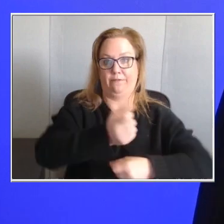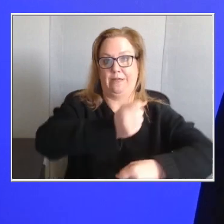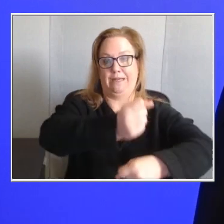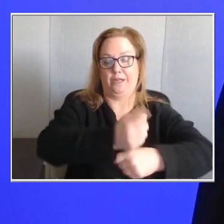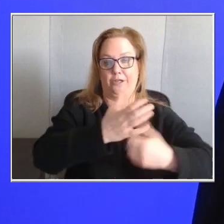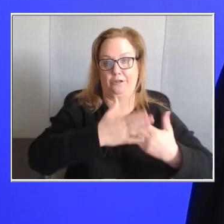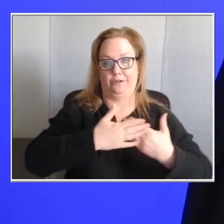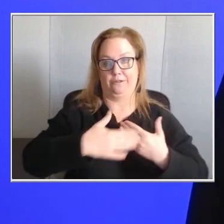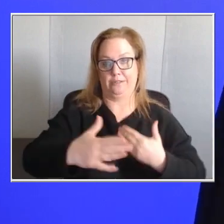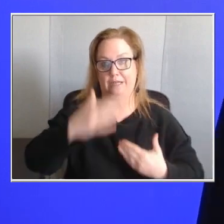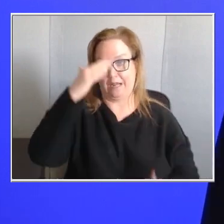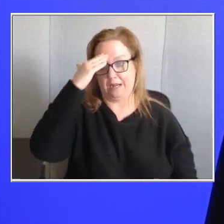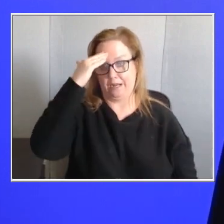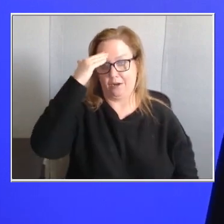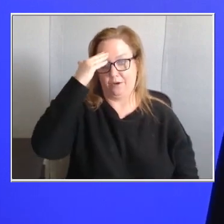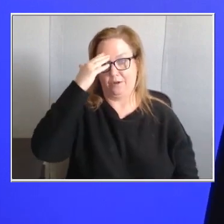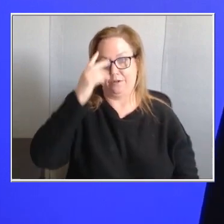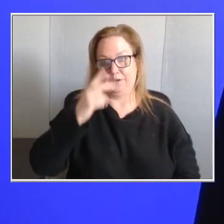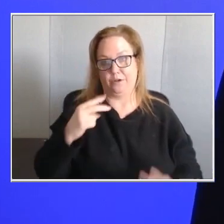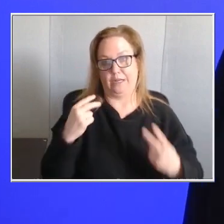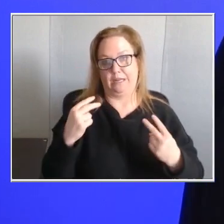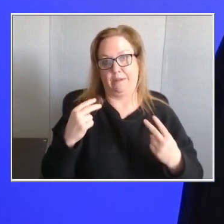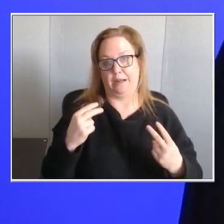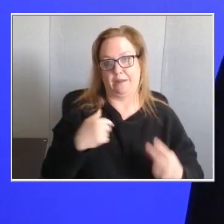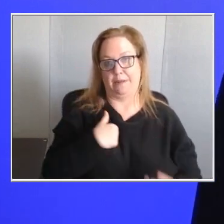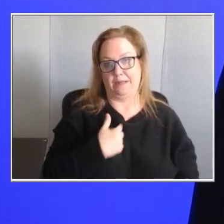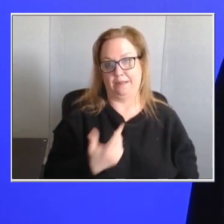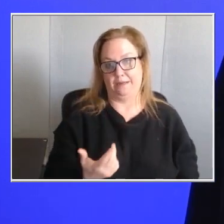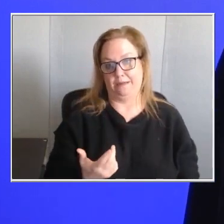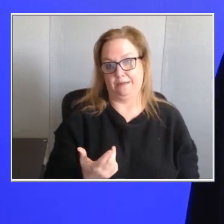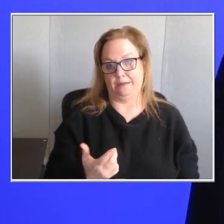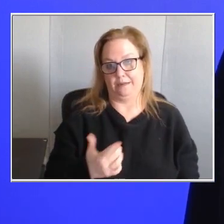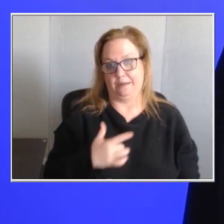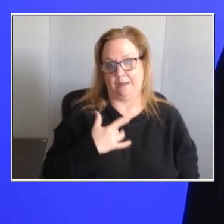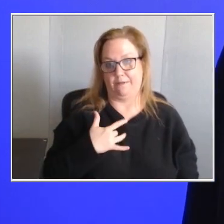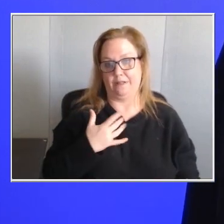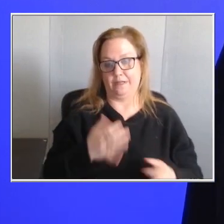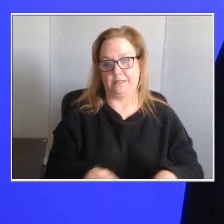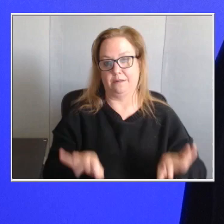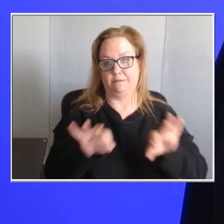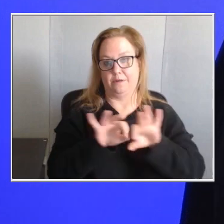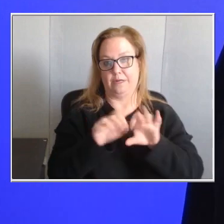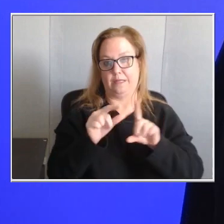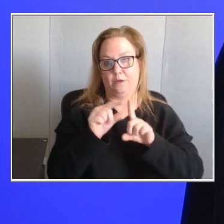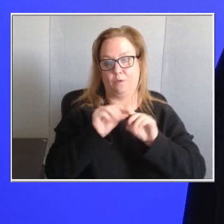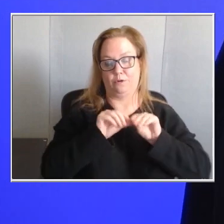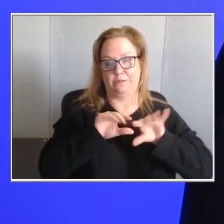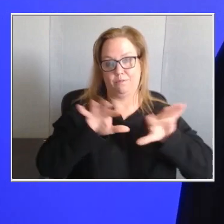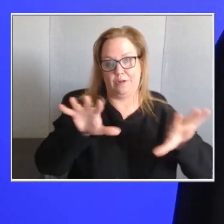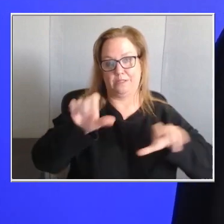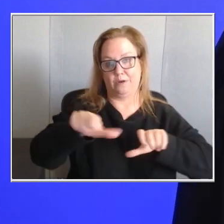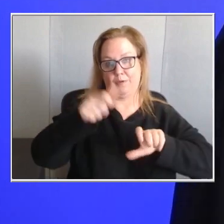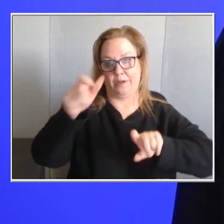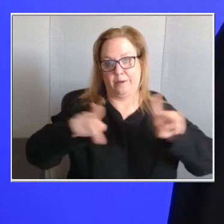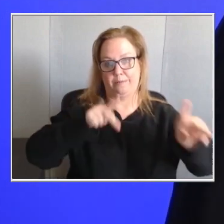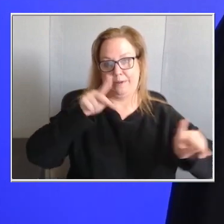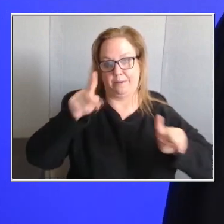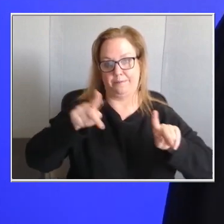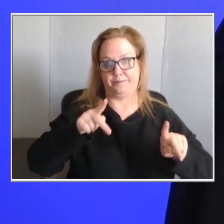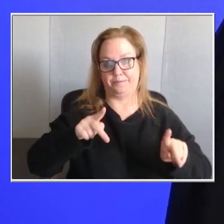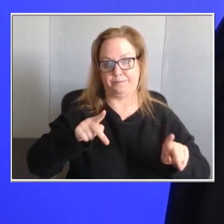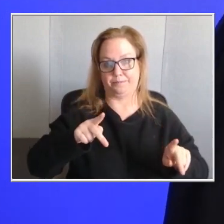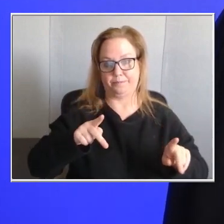So I know they're going to keep an eye on me. So I think it's very important to get the word out so other people can be,